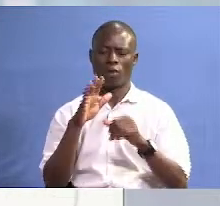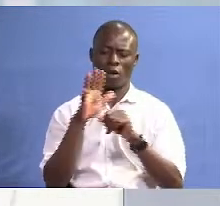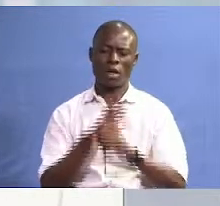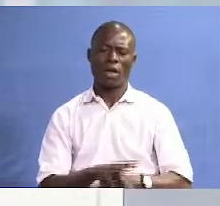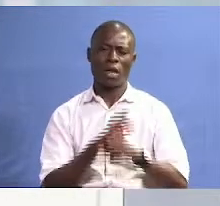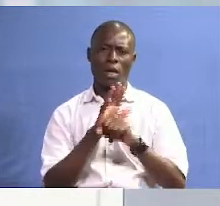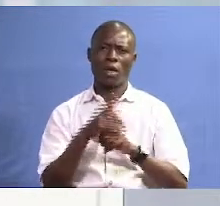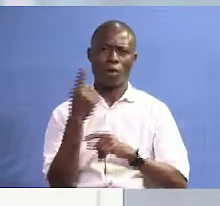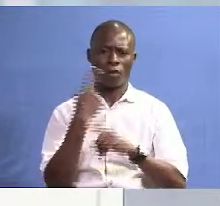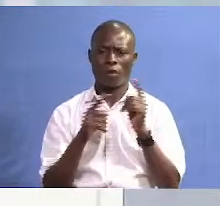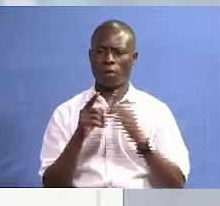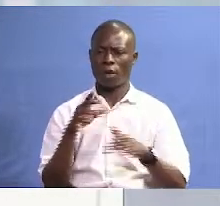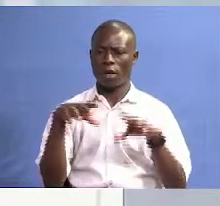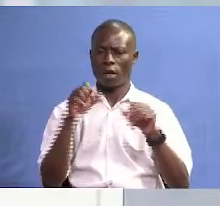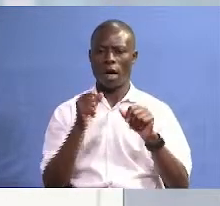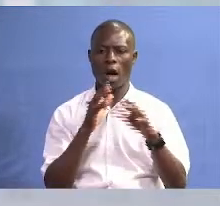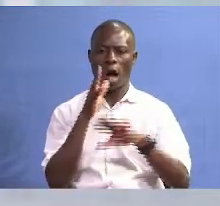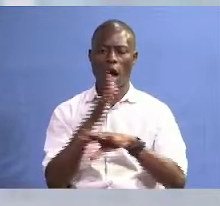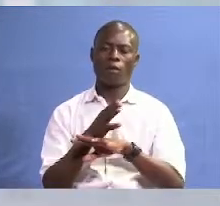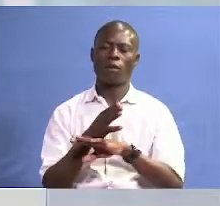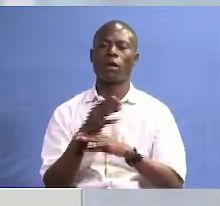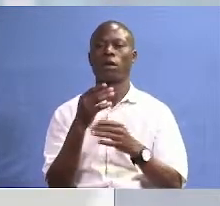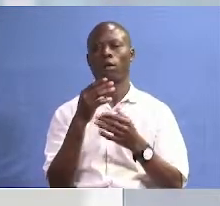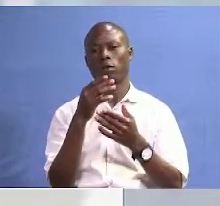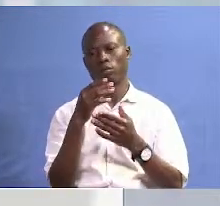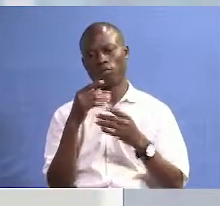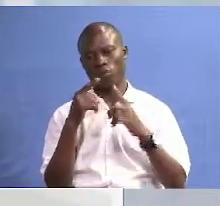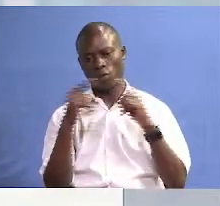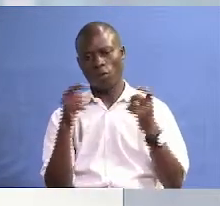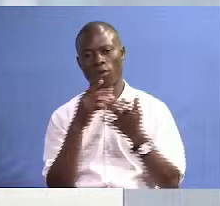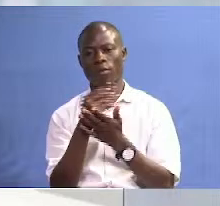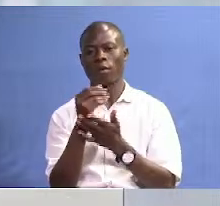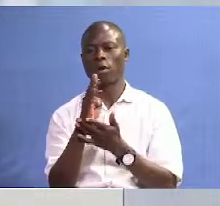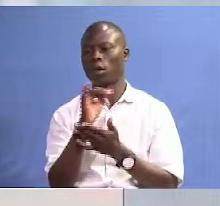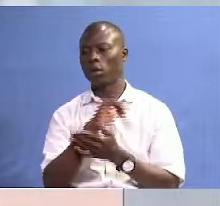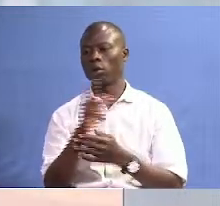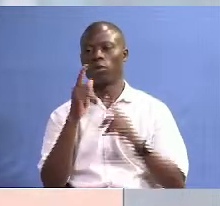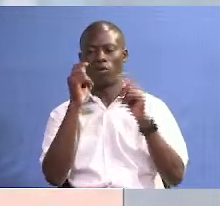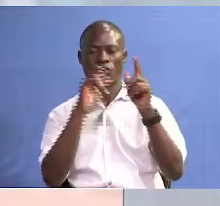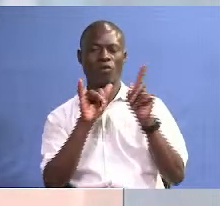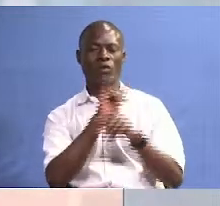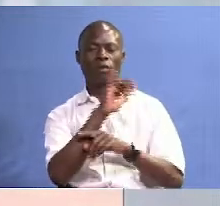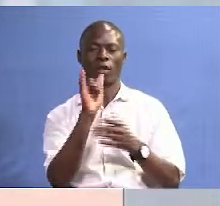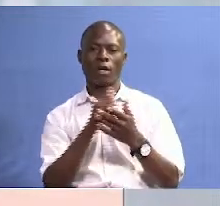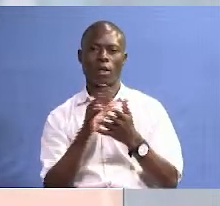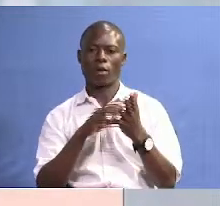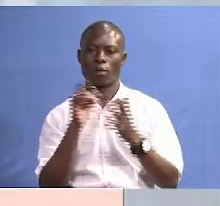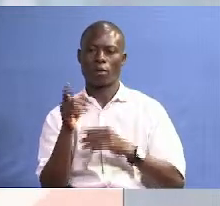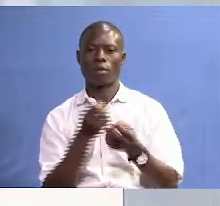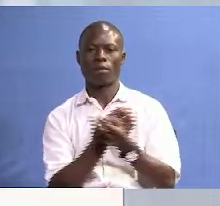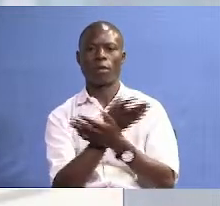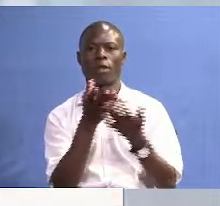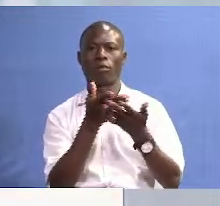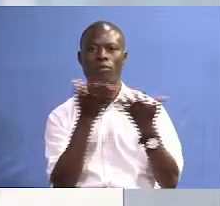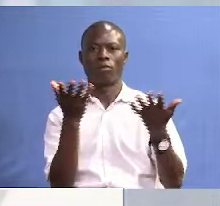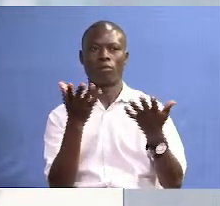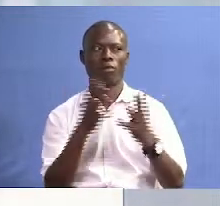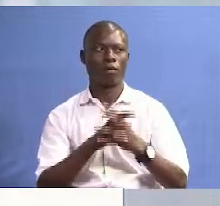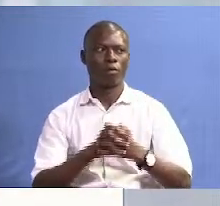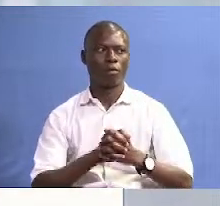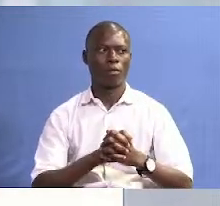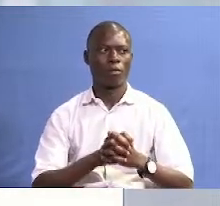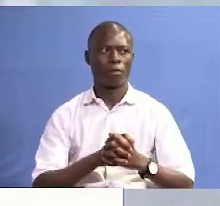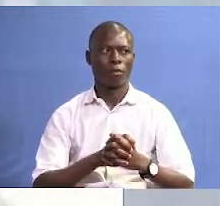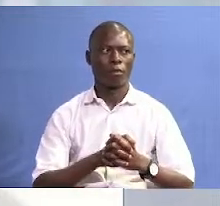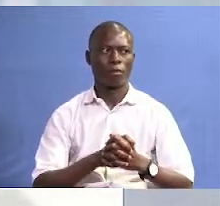conceived by the anti-finance bill protest influenced his move to dissolve cabinet. Munene Weru opens our bulletin tonight with